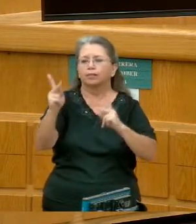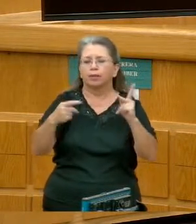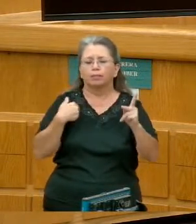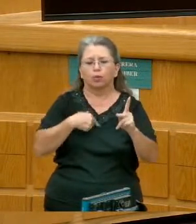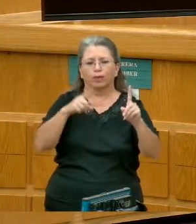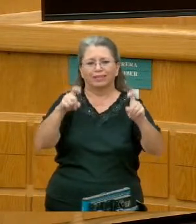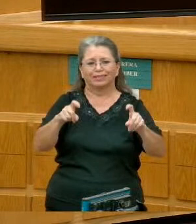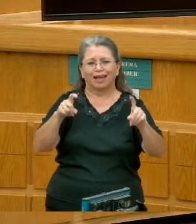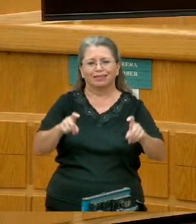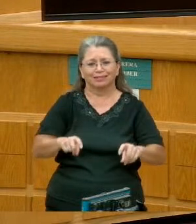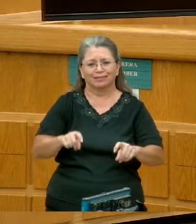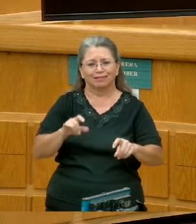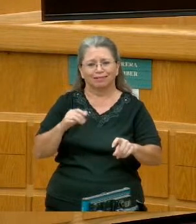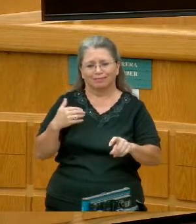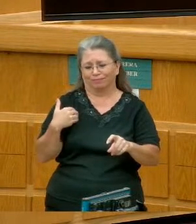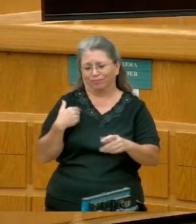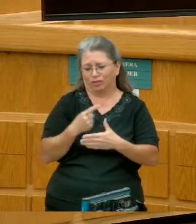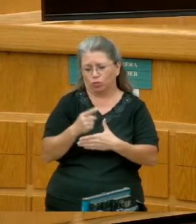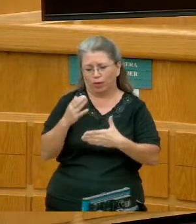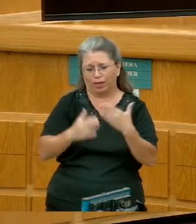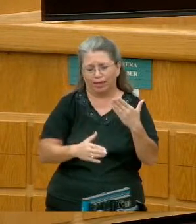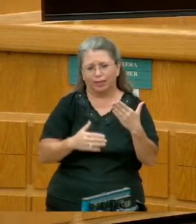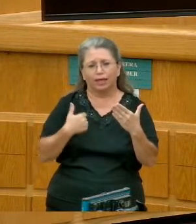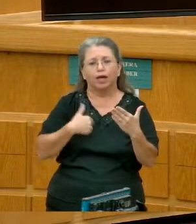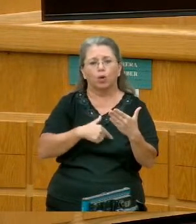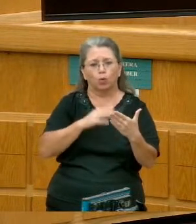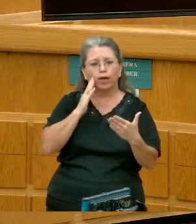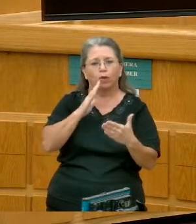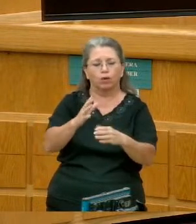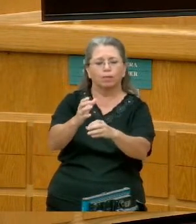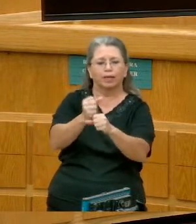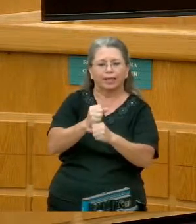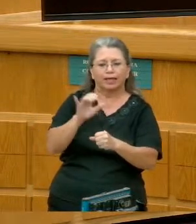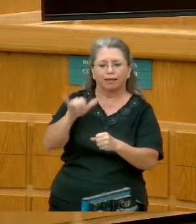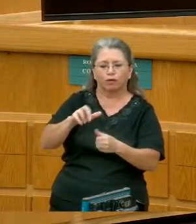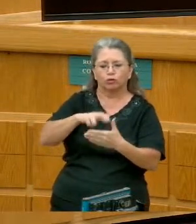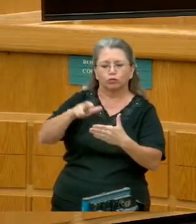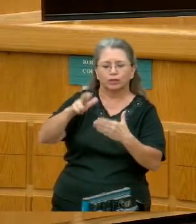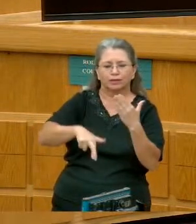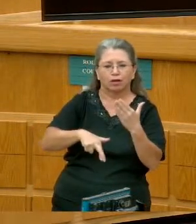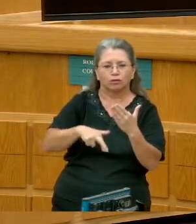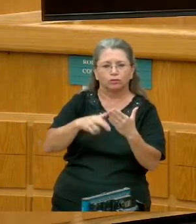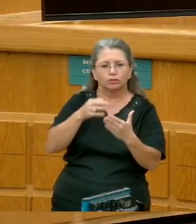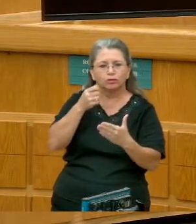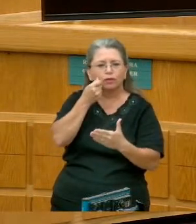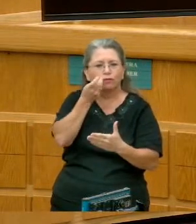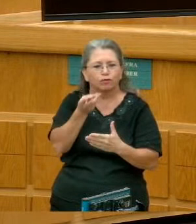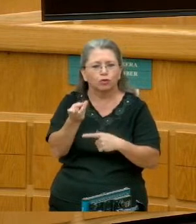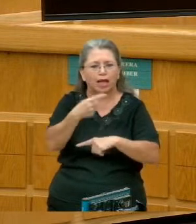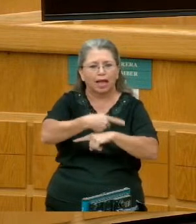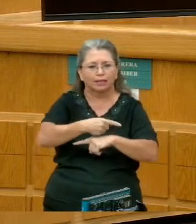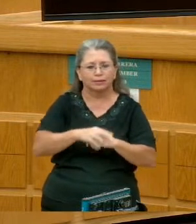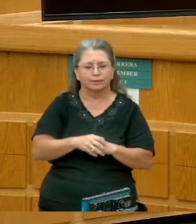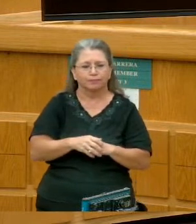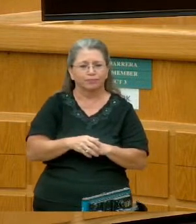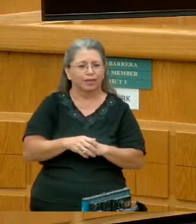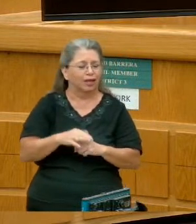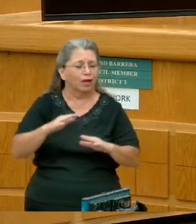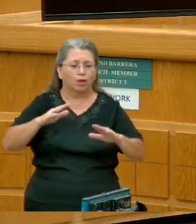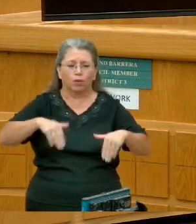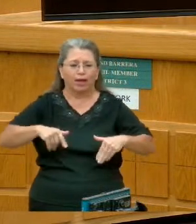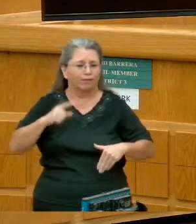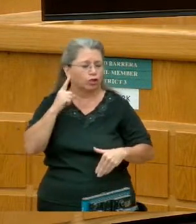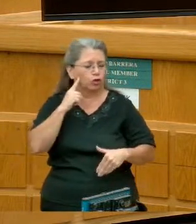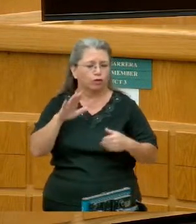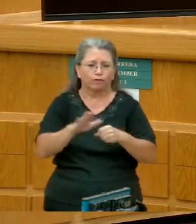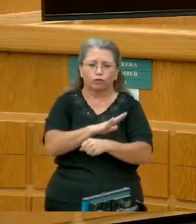weekend, and we are going to be getting those tests in a few days. So that the story is yet to be told. I want to